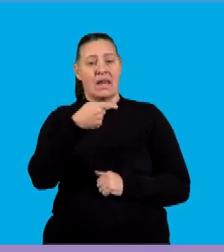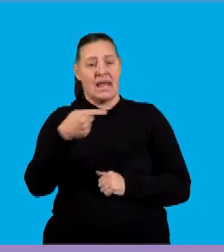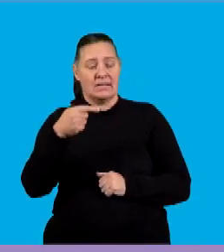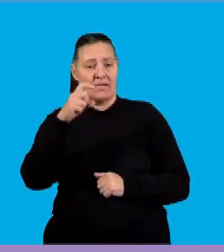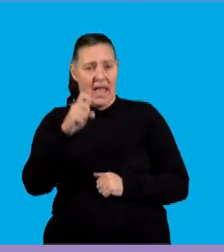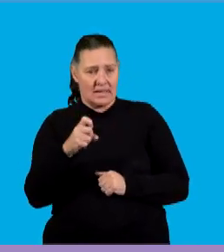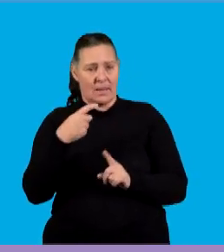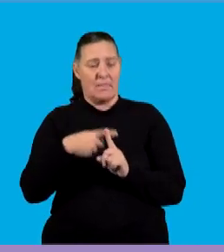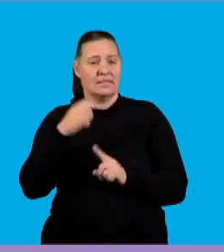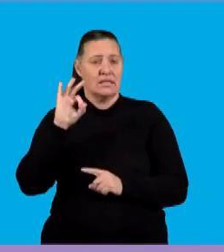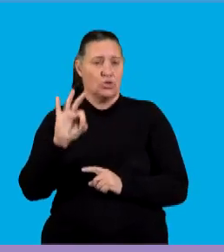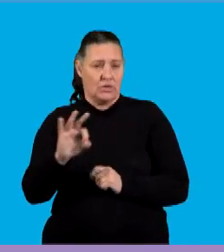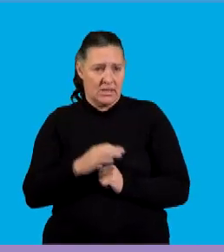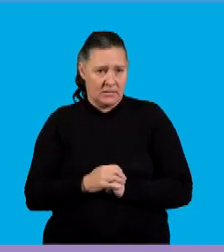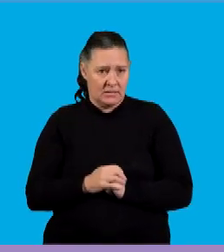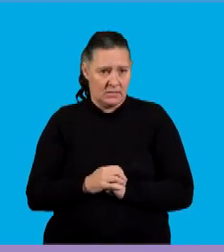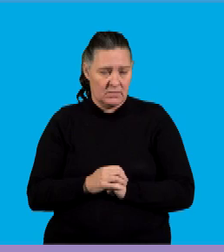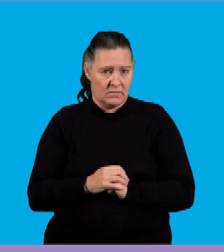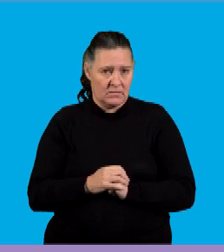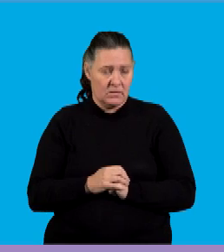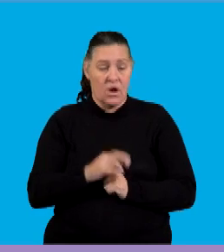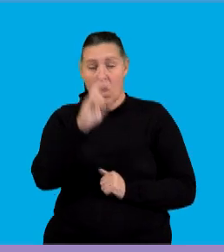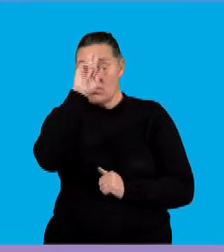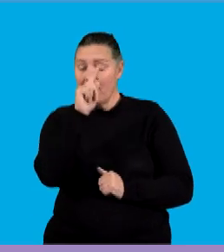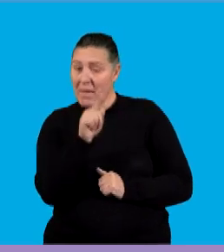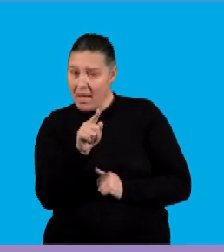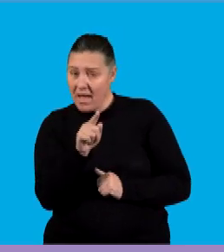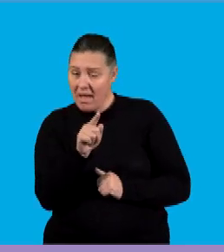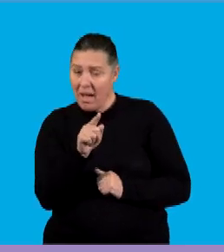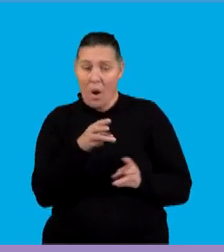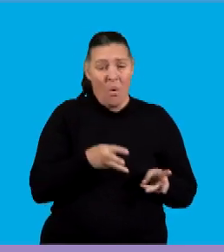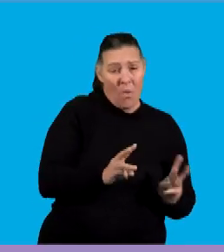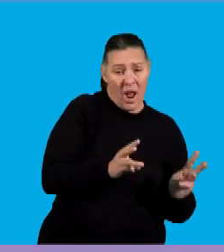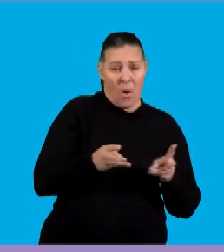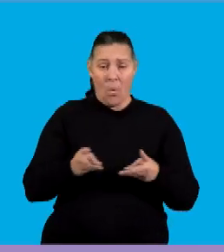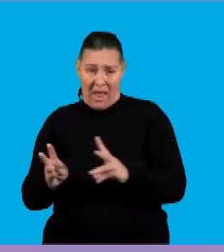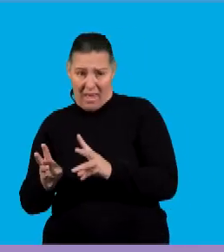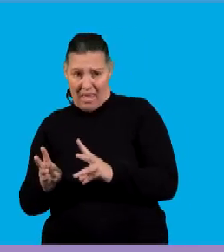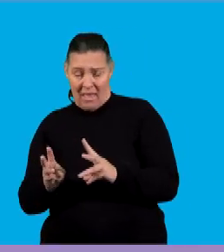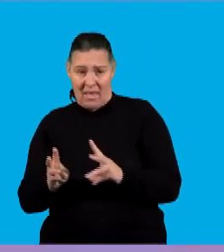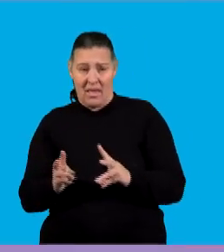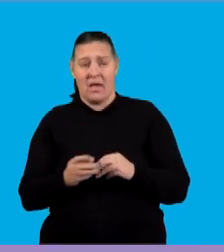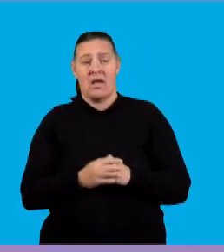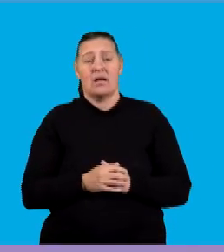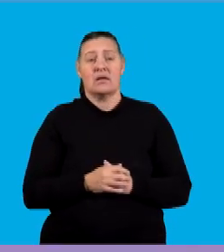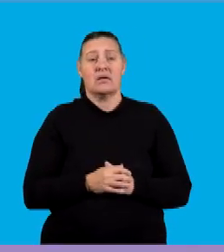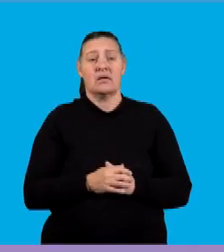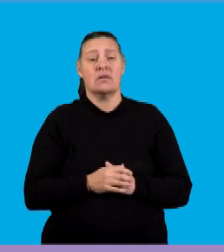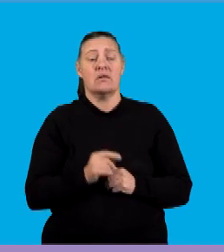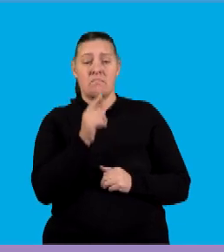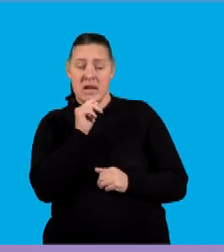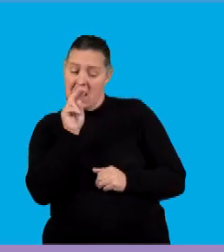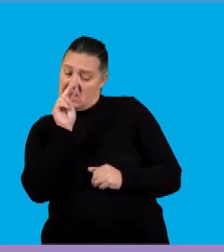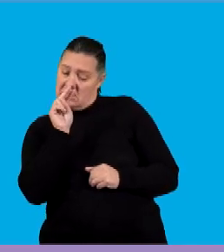either see it from the equation, which is the standard form, or you can use the fact that we know that with the y-intercept,